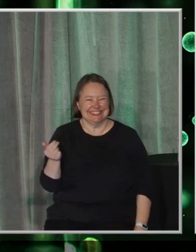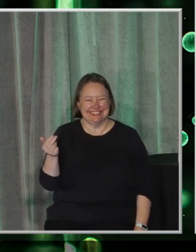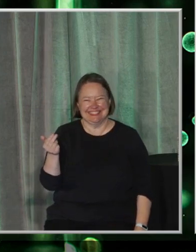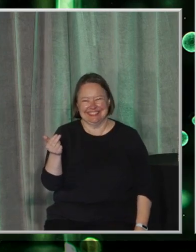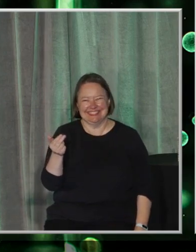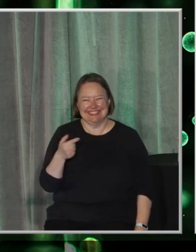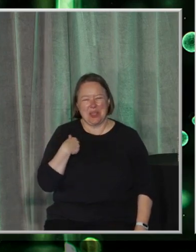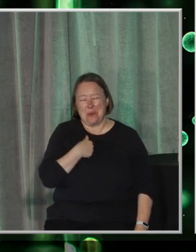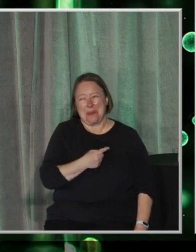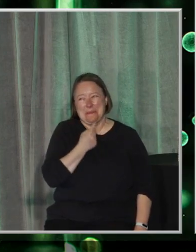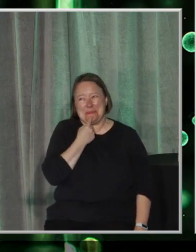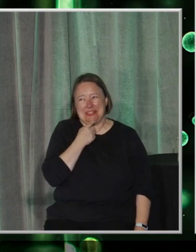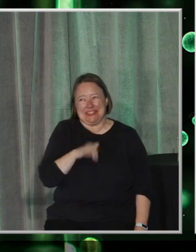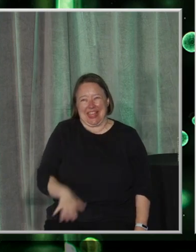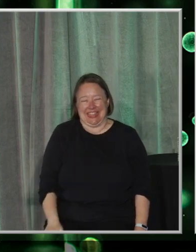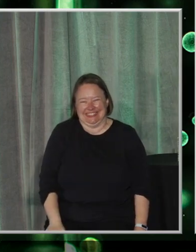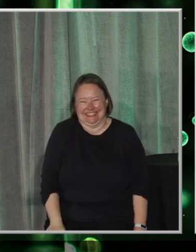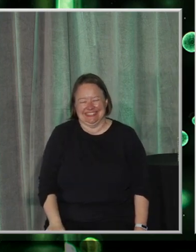We missed that.